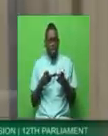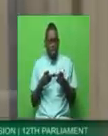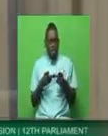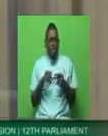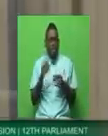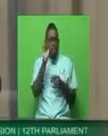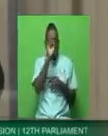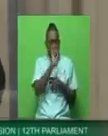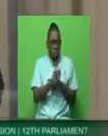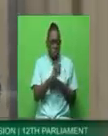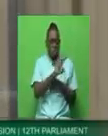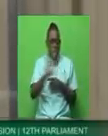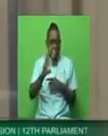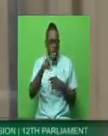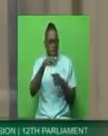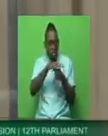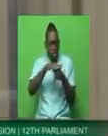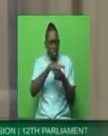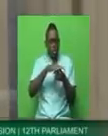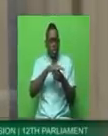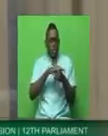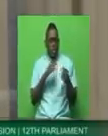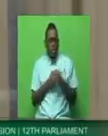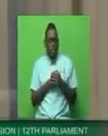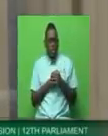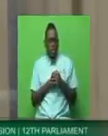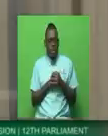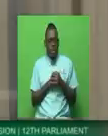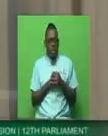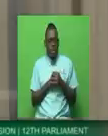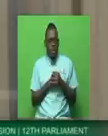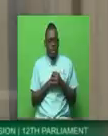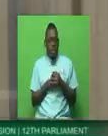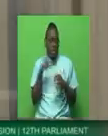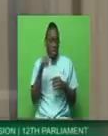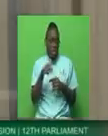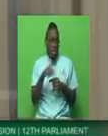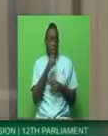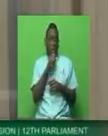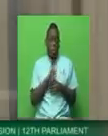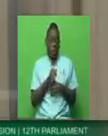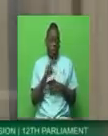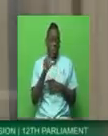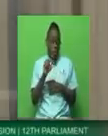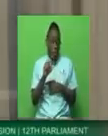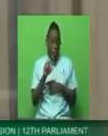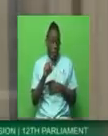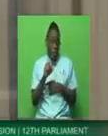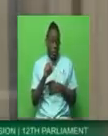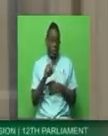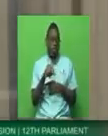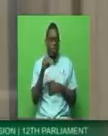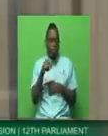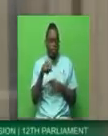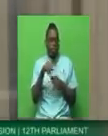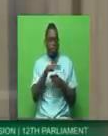Economic Zone. Those are not archaic, Madam Speaker. Those are projects that are feasible and practical, but the minister does not know that